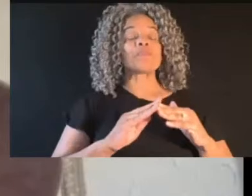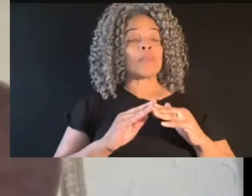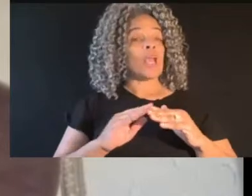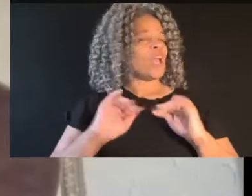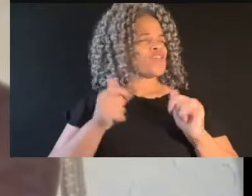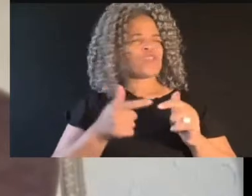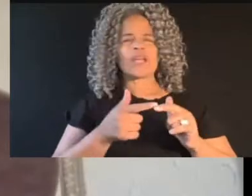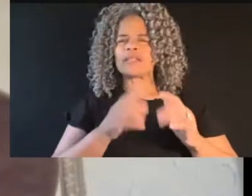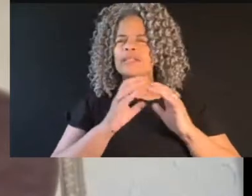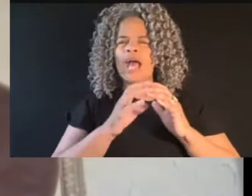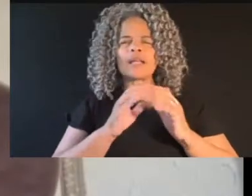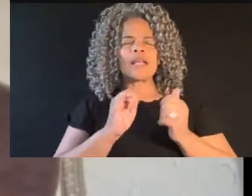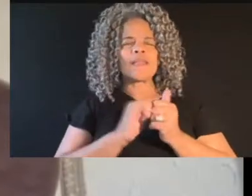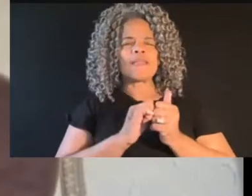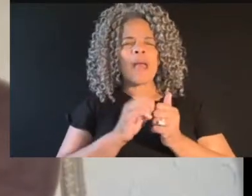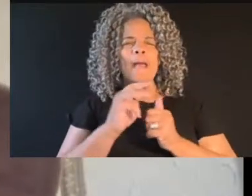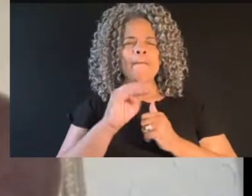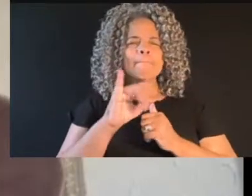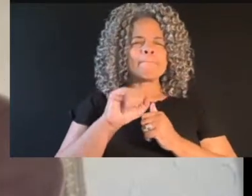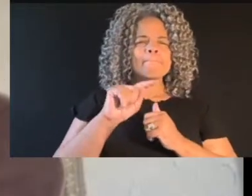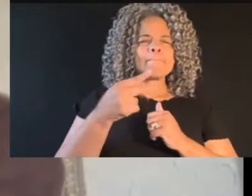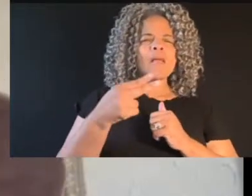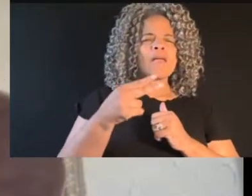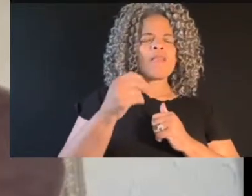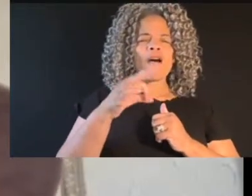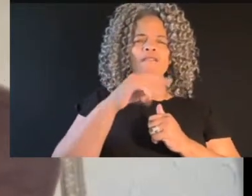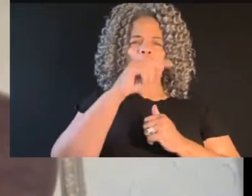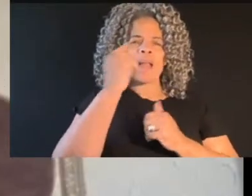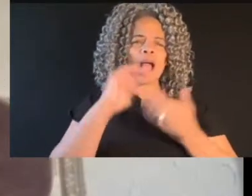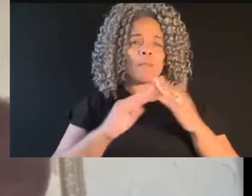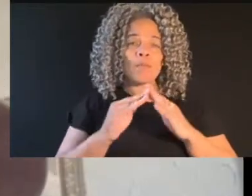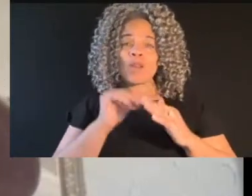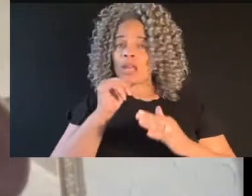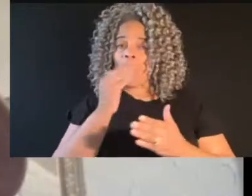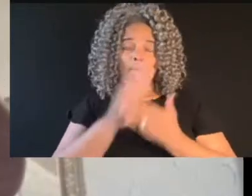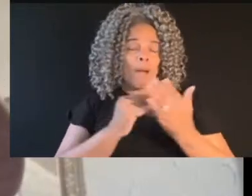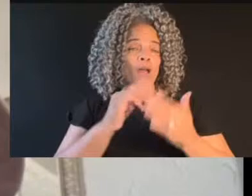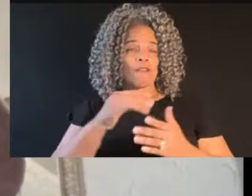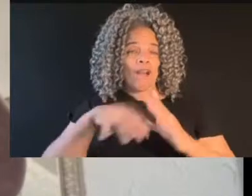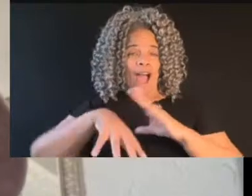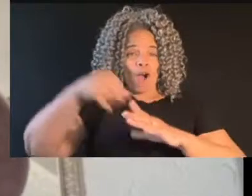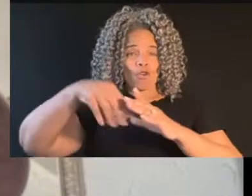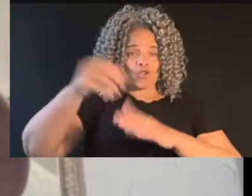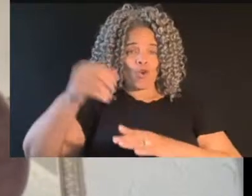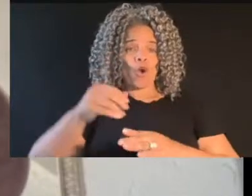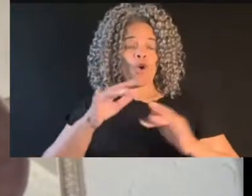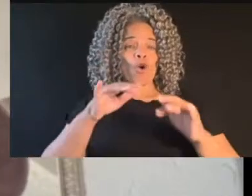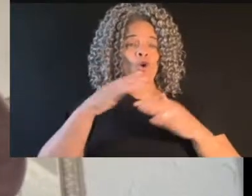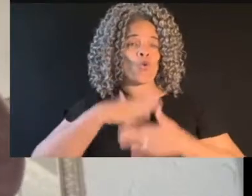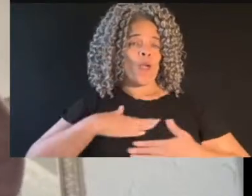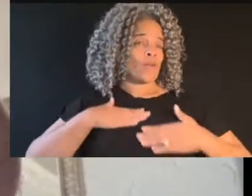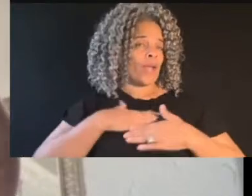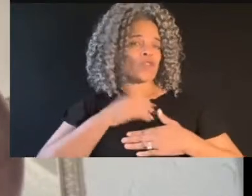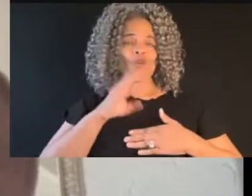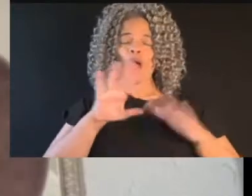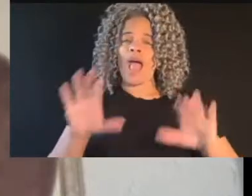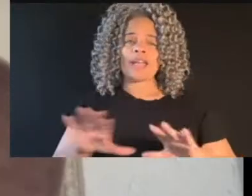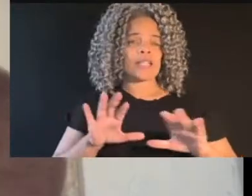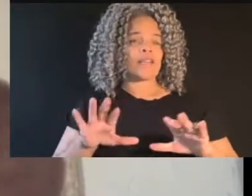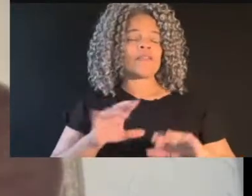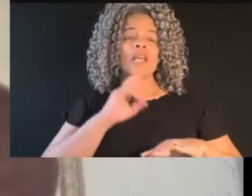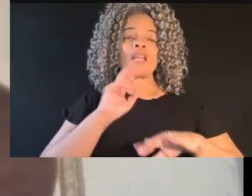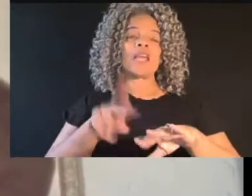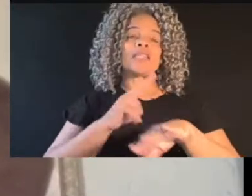that myth that Black communities are not part of outdoor recreation or activities in the natural